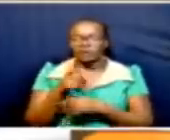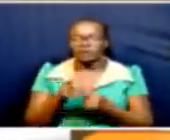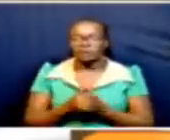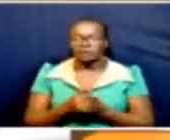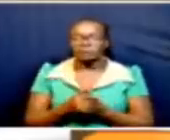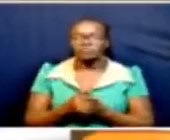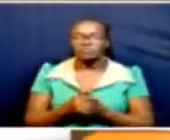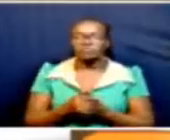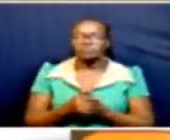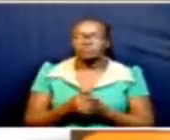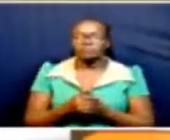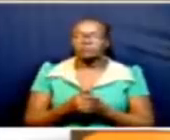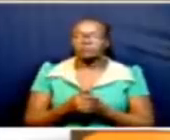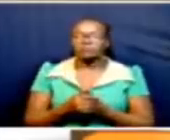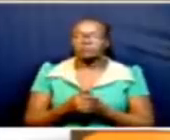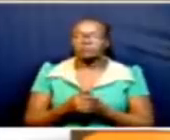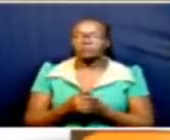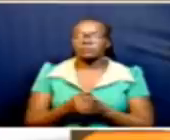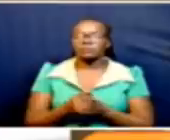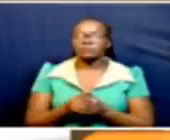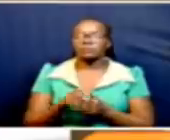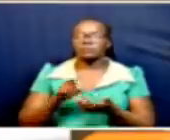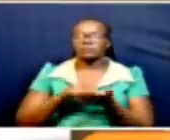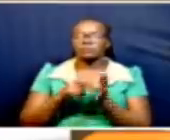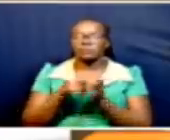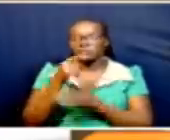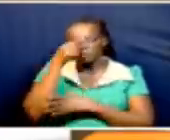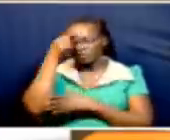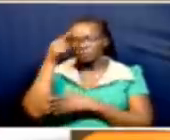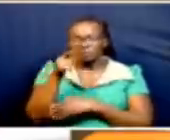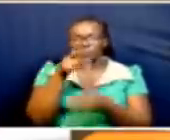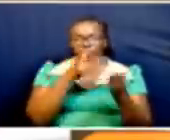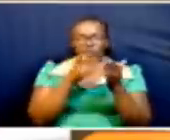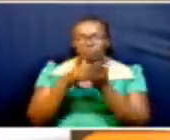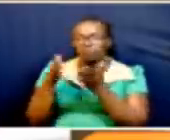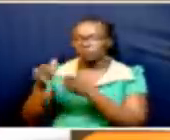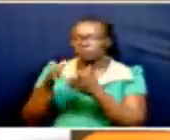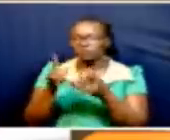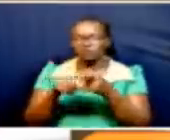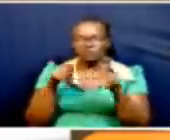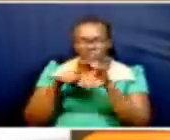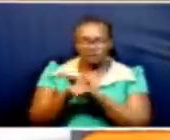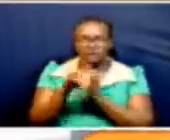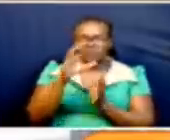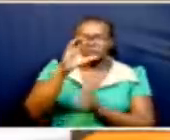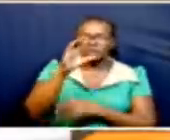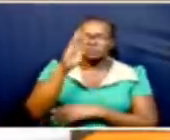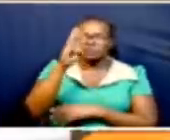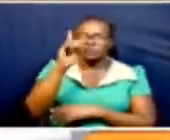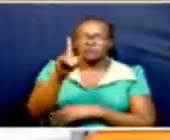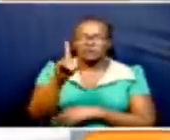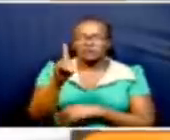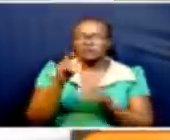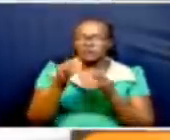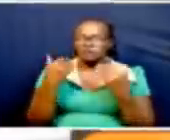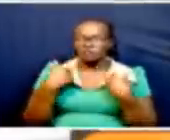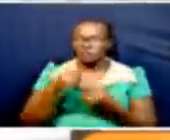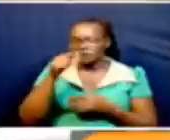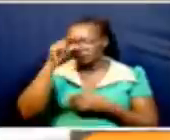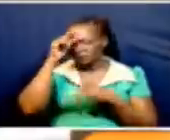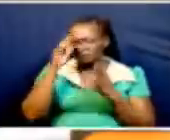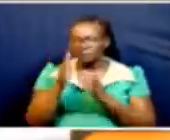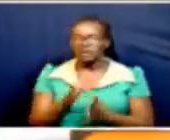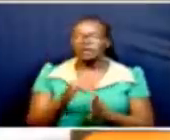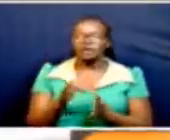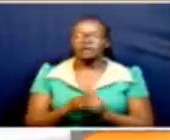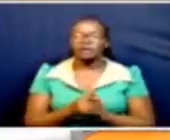to demonstrate. Why did they demonstrate? Because they were being denied an opportunity to enter the CBD. Personally, if I were governor, if I were